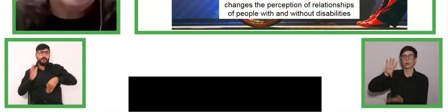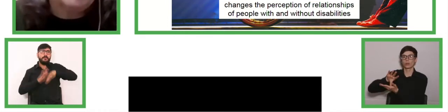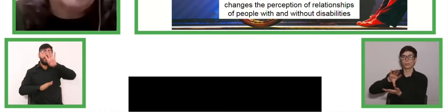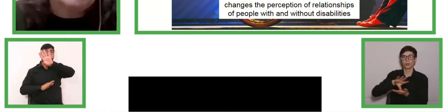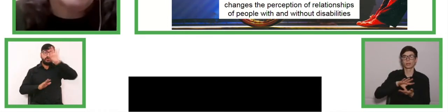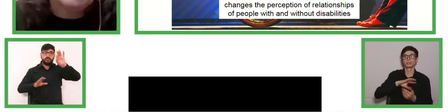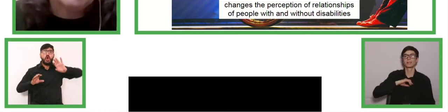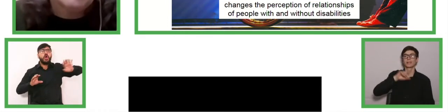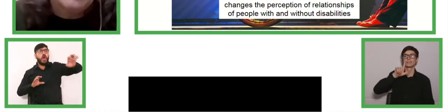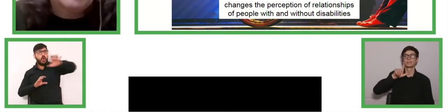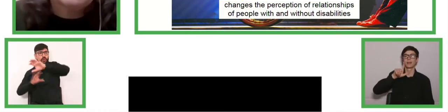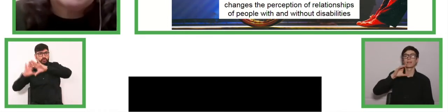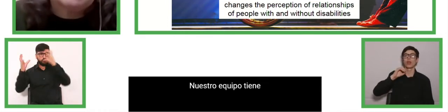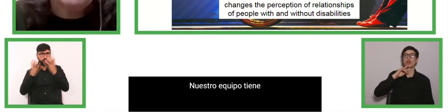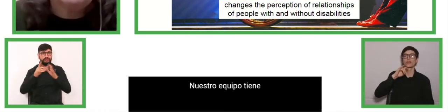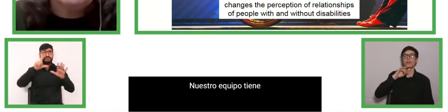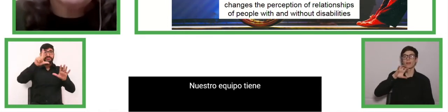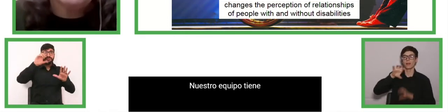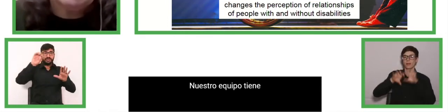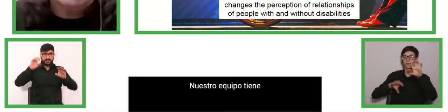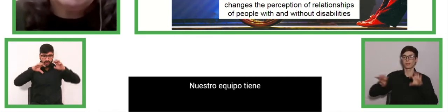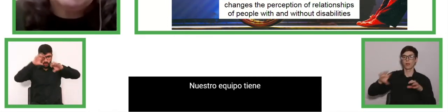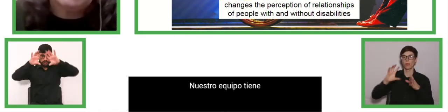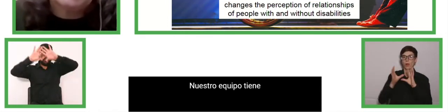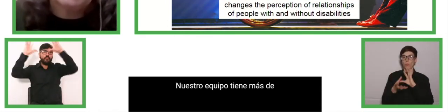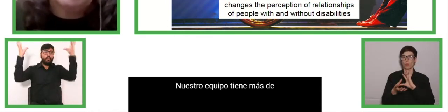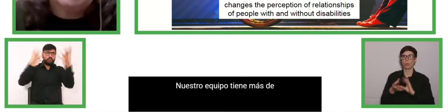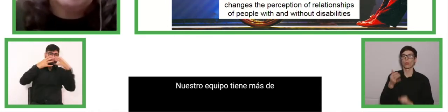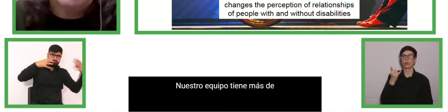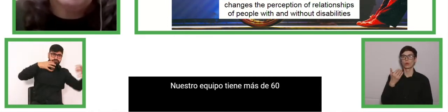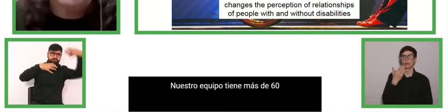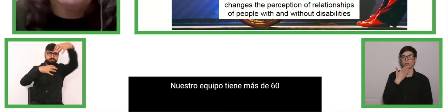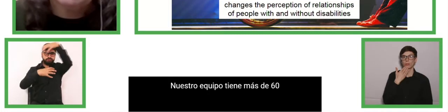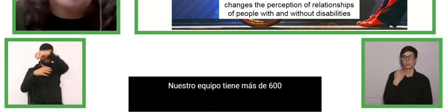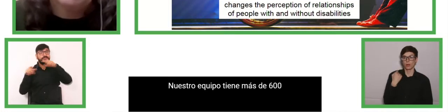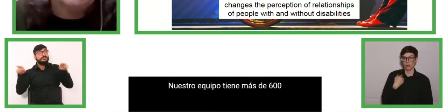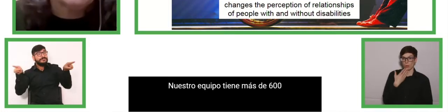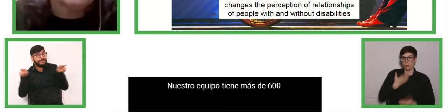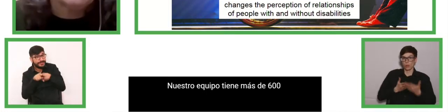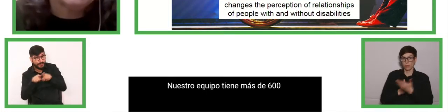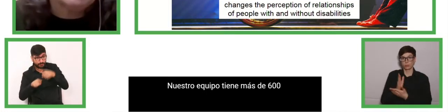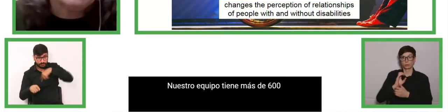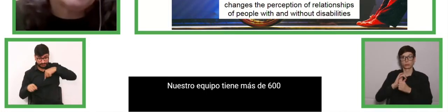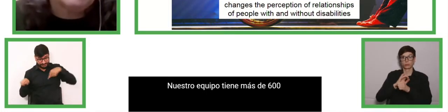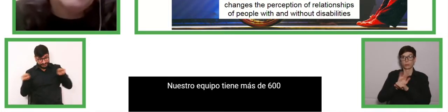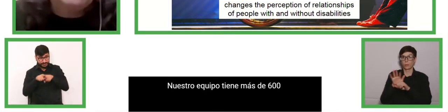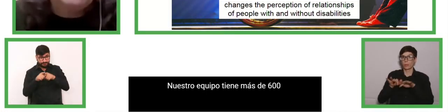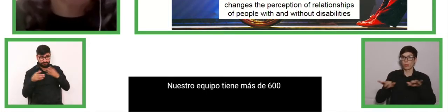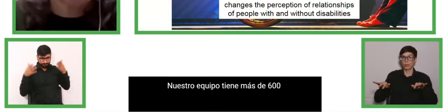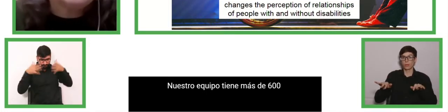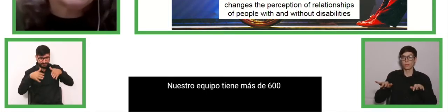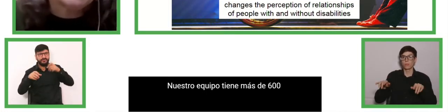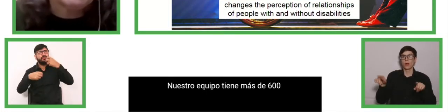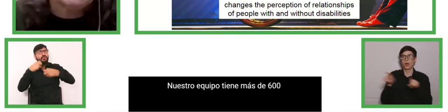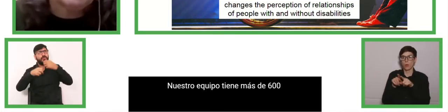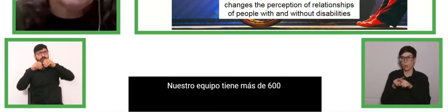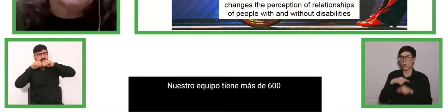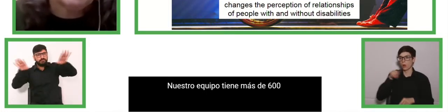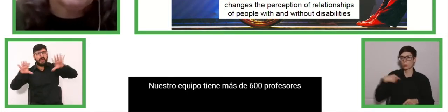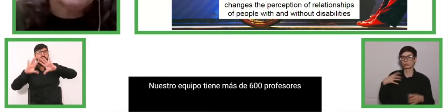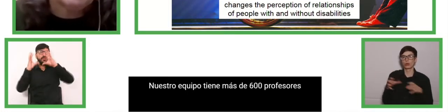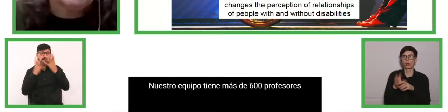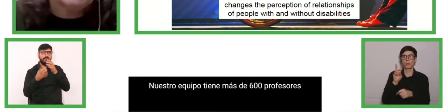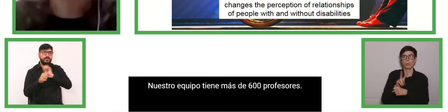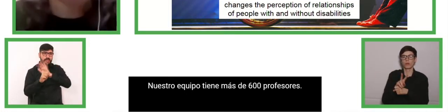beginning of the pandemic, our team of DanceAbility teachers created virtual guidelines with Alito, and our teachers are doing